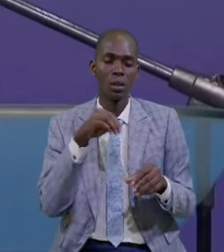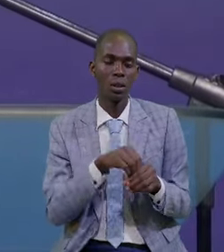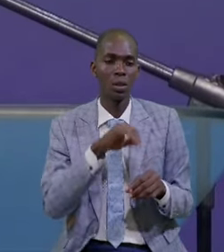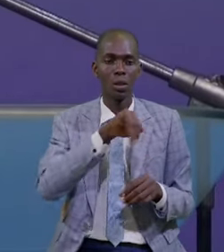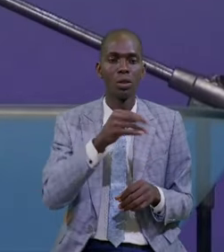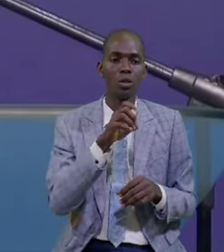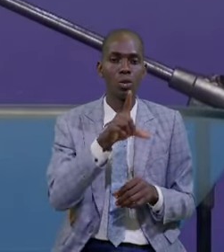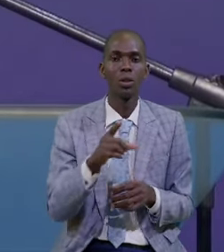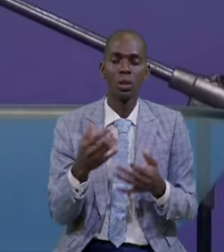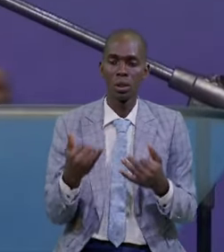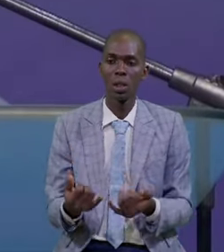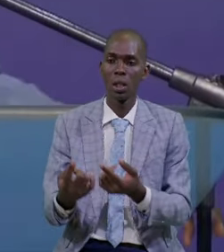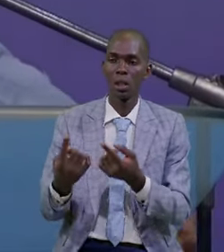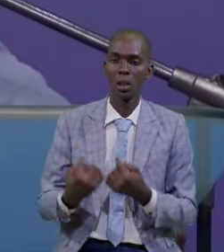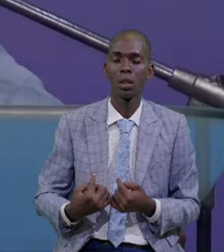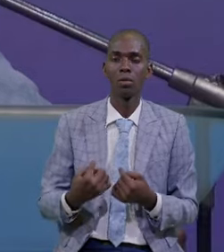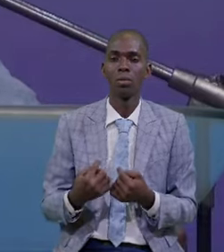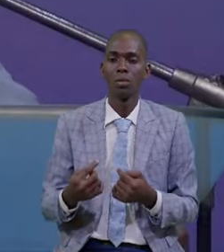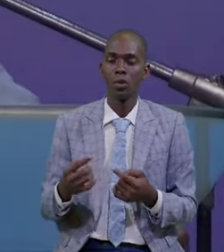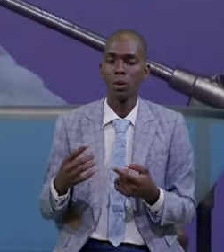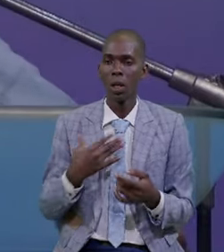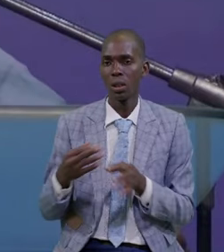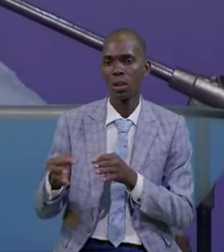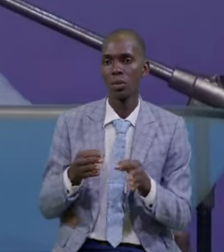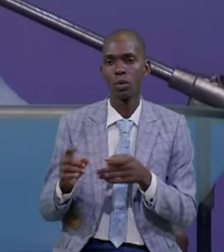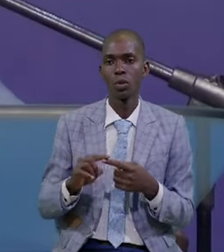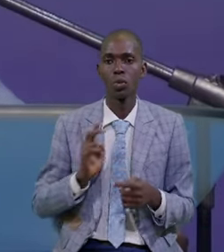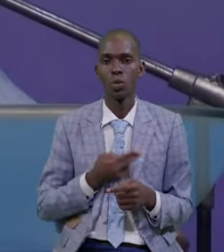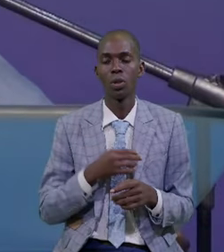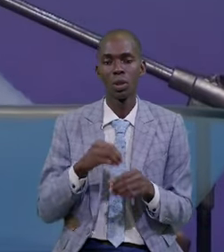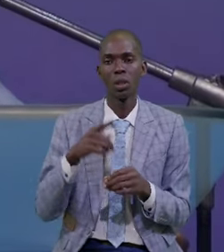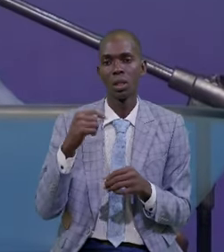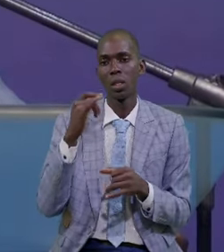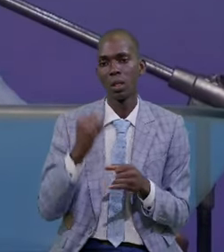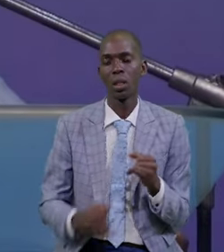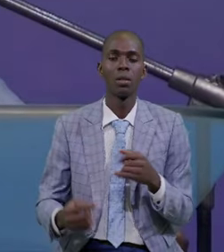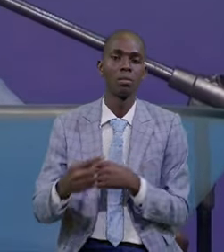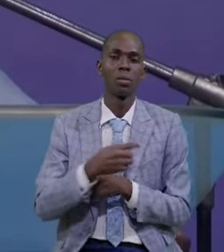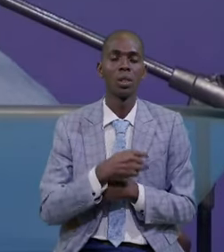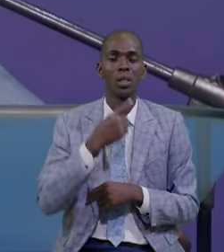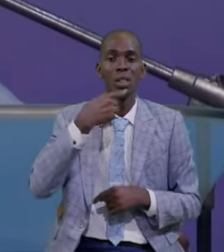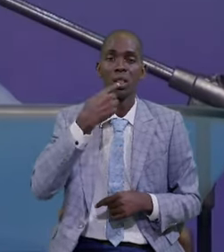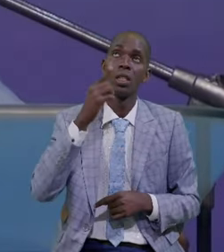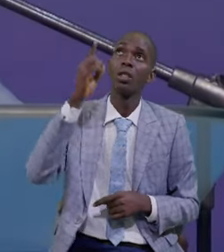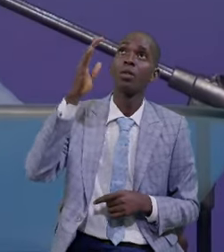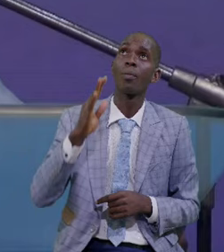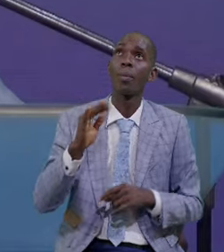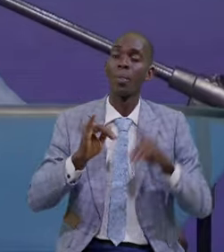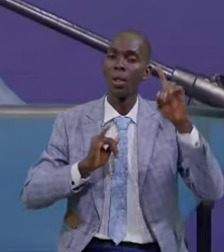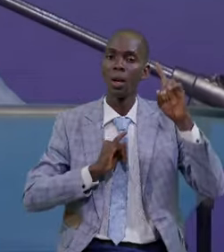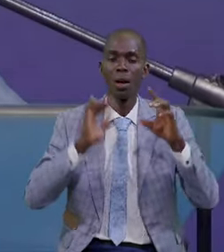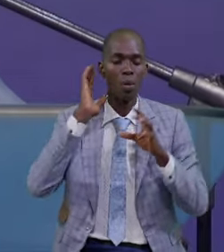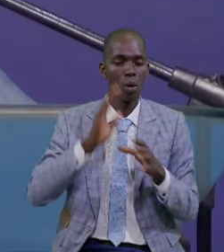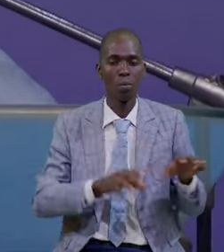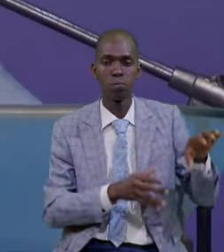now explained to us in the last days. Says God, I will pour out